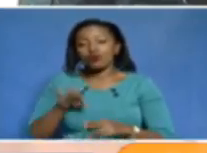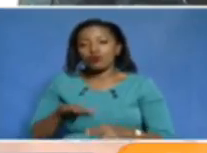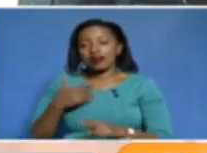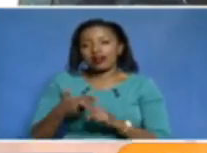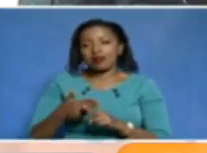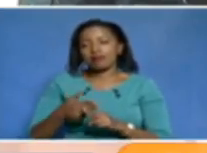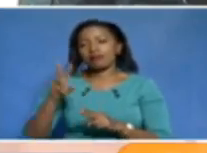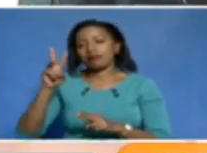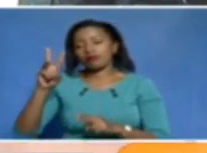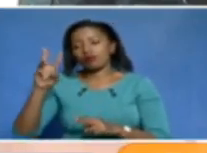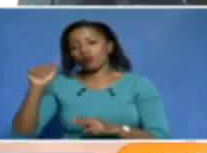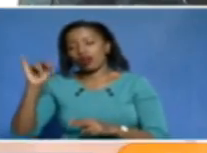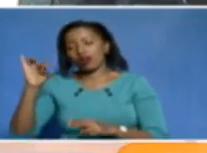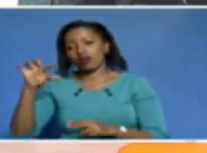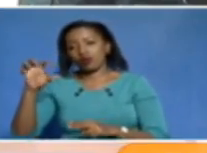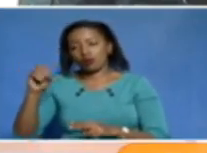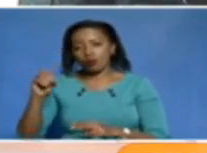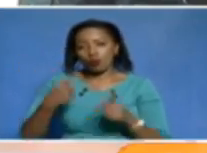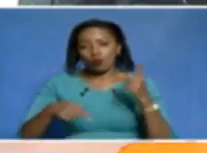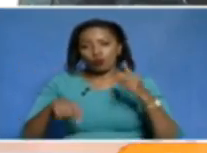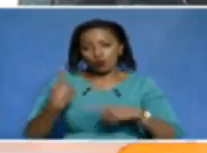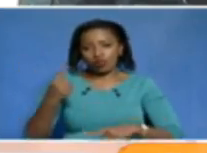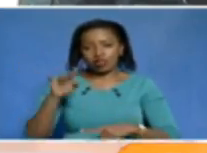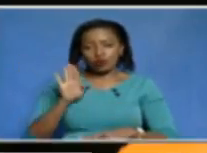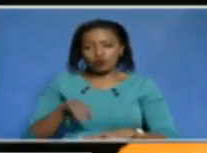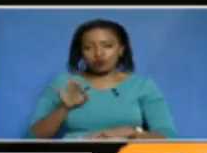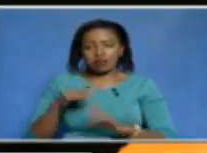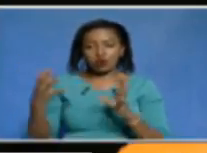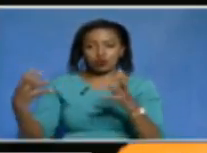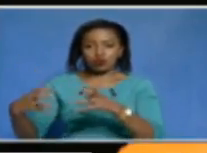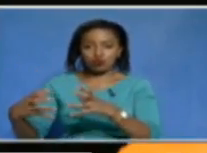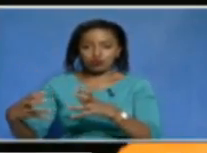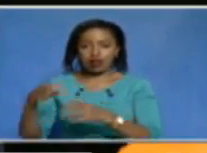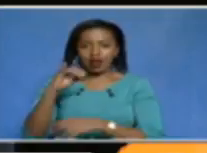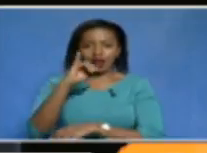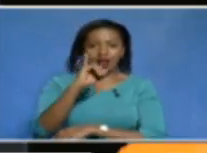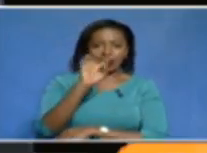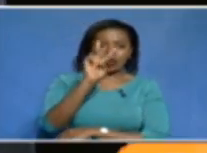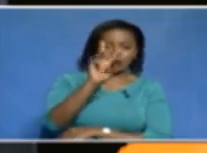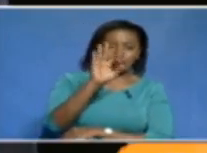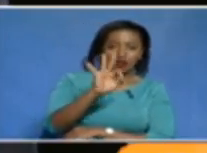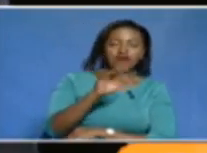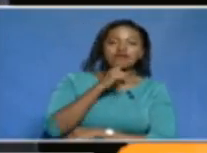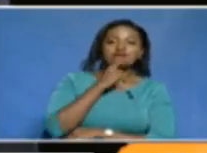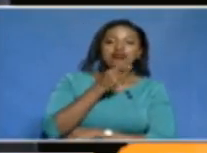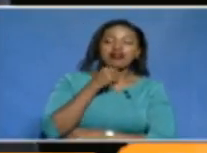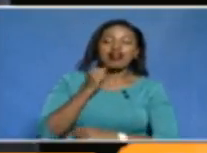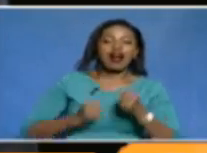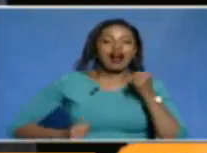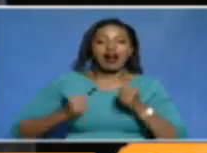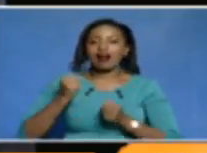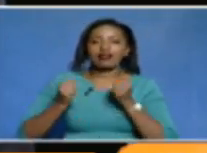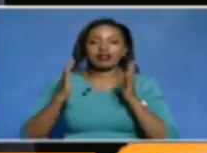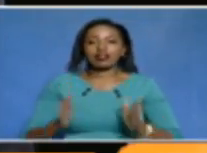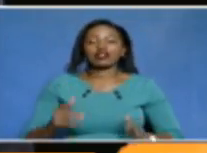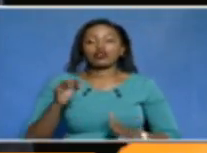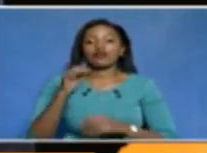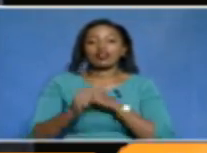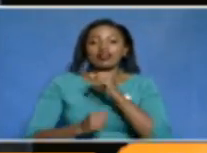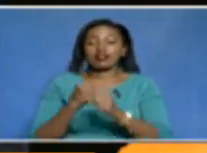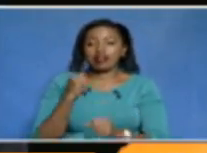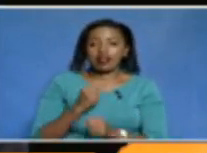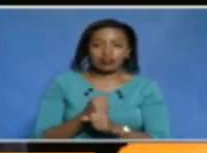recaps a memorable night for Kipchoge. The IAAF Male Athlete of the Year,